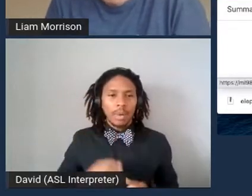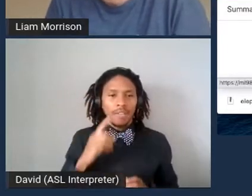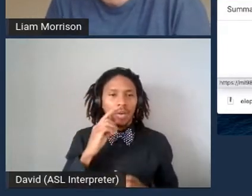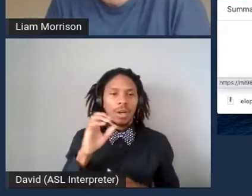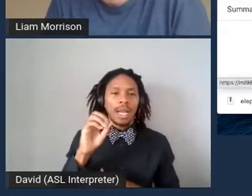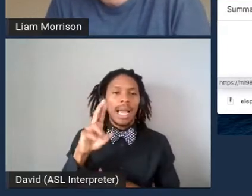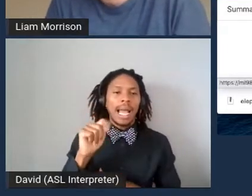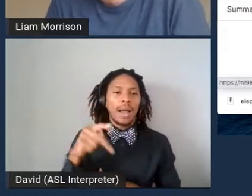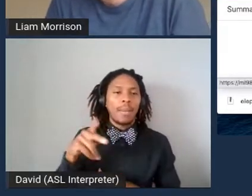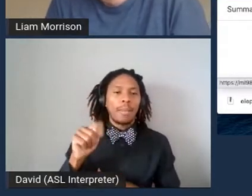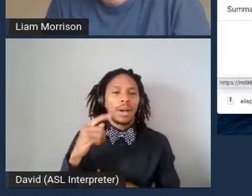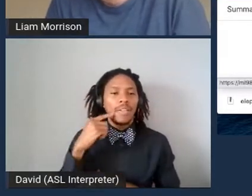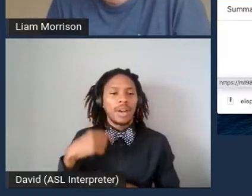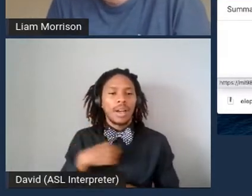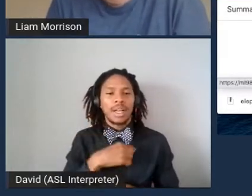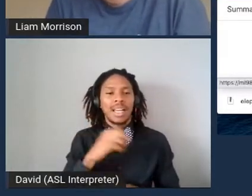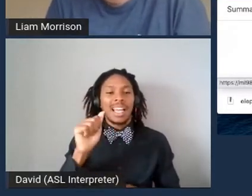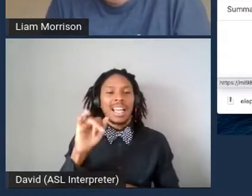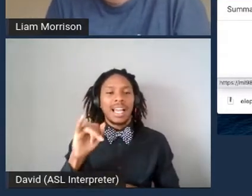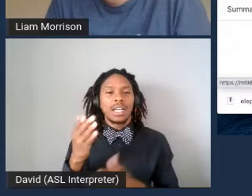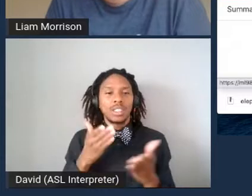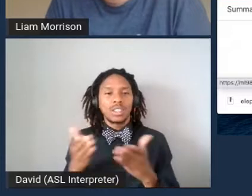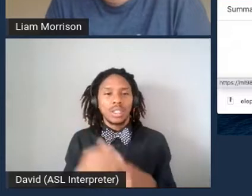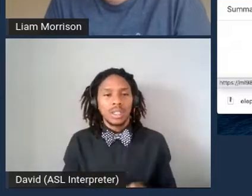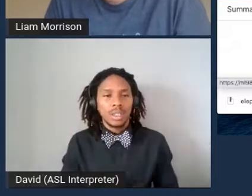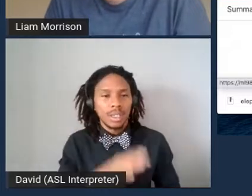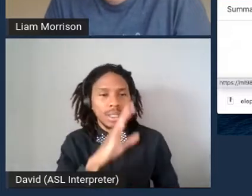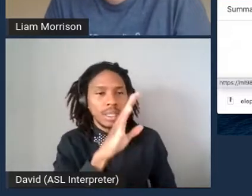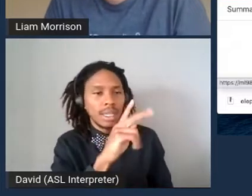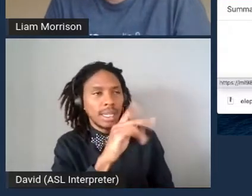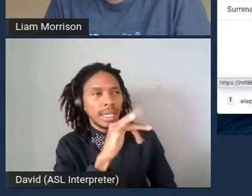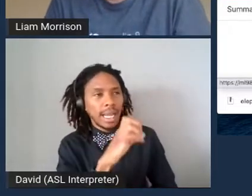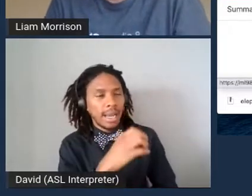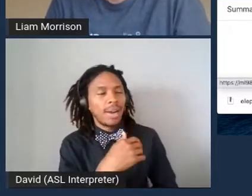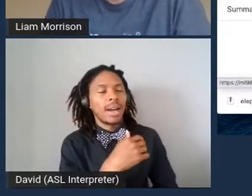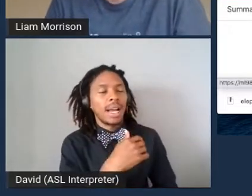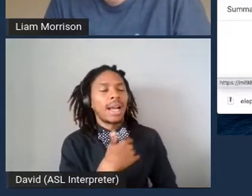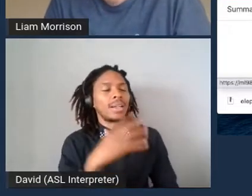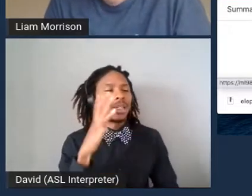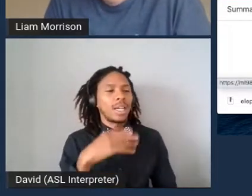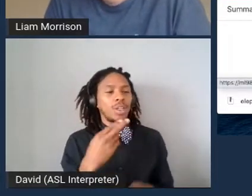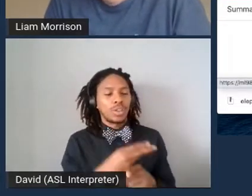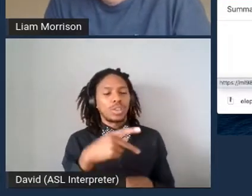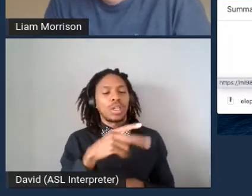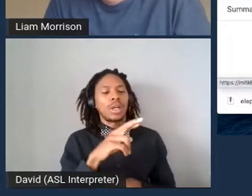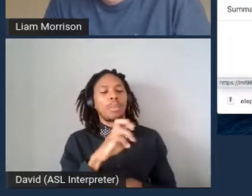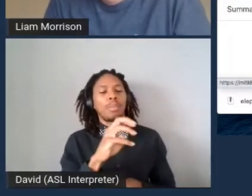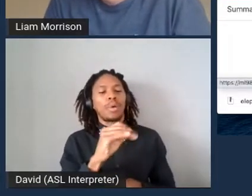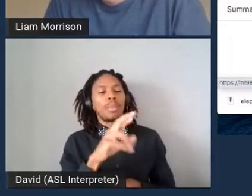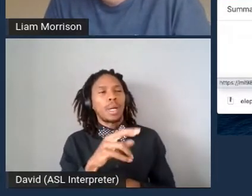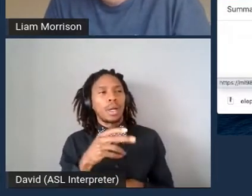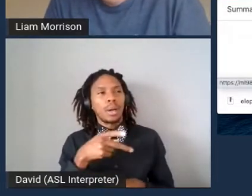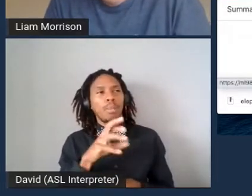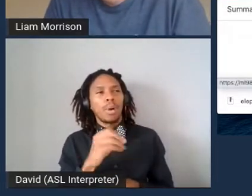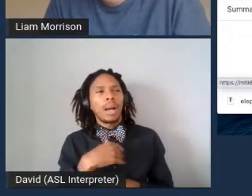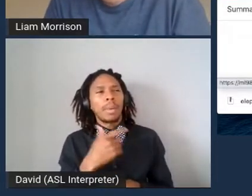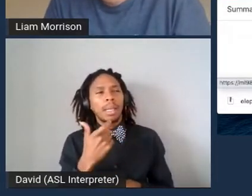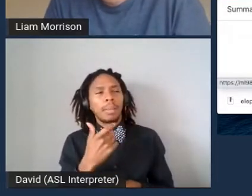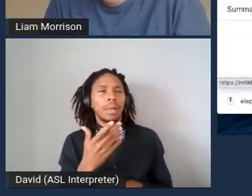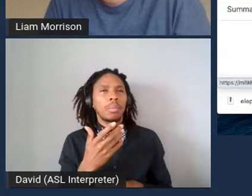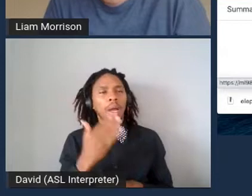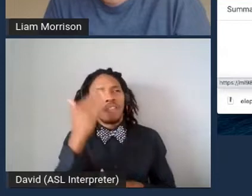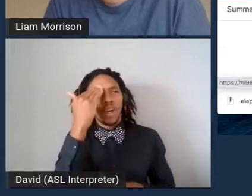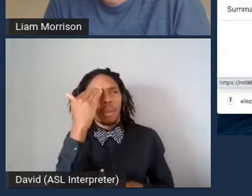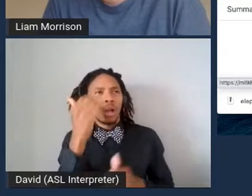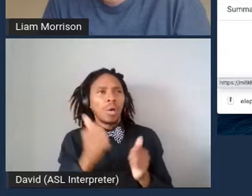AI services. I know that I used to use Premiere Pro, so I'm a little bit familiar with